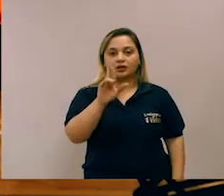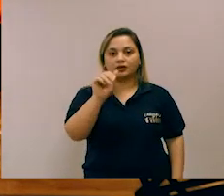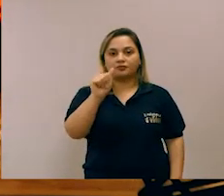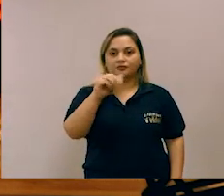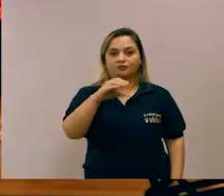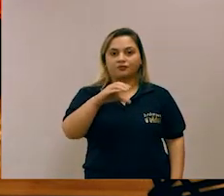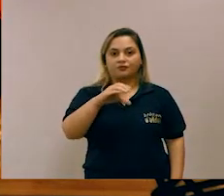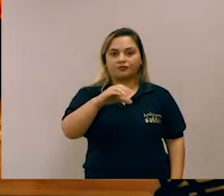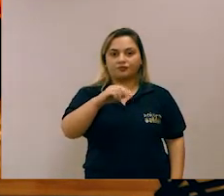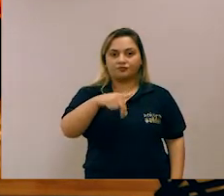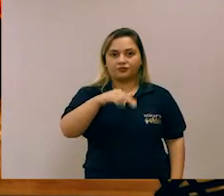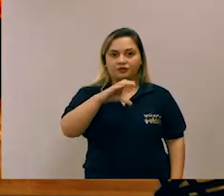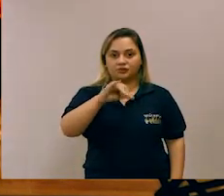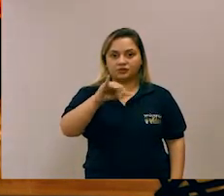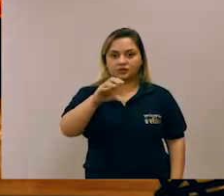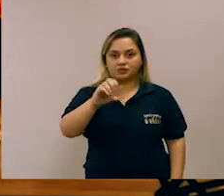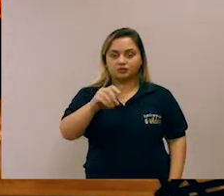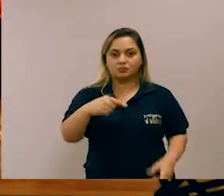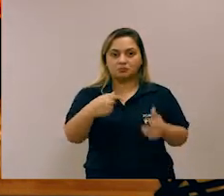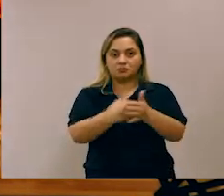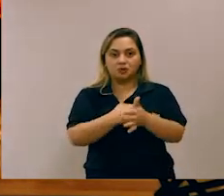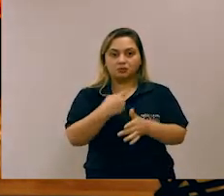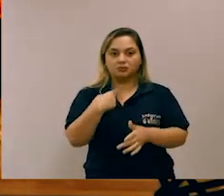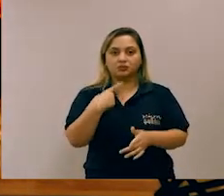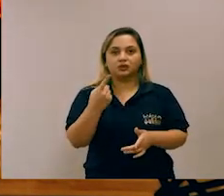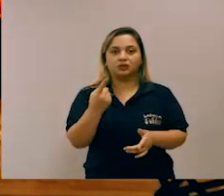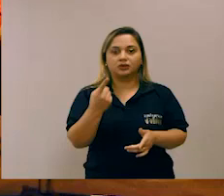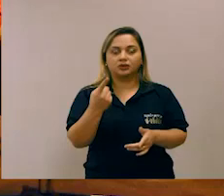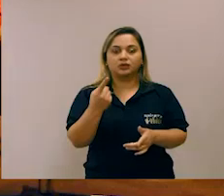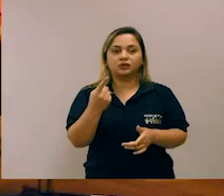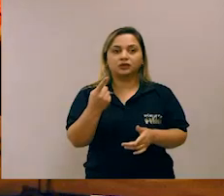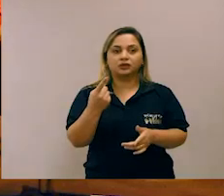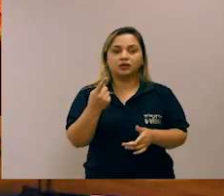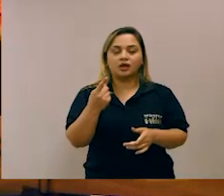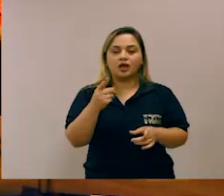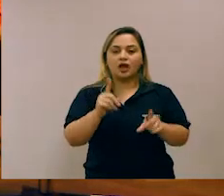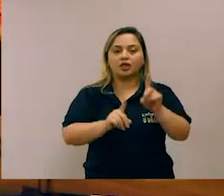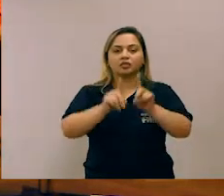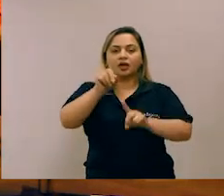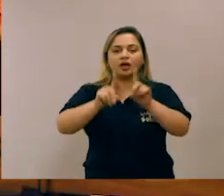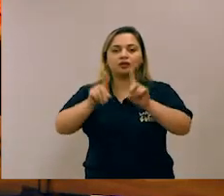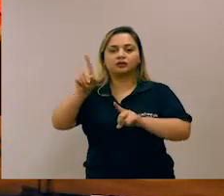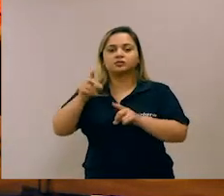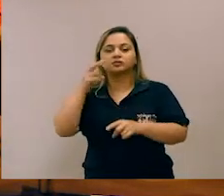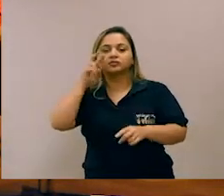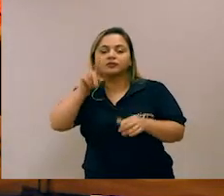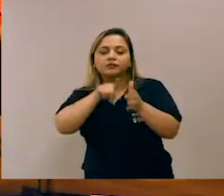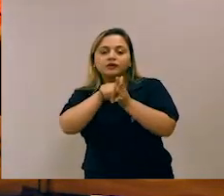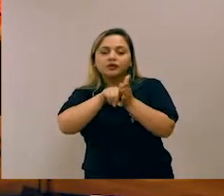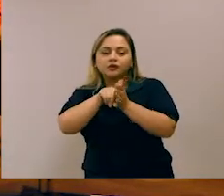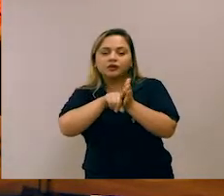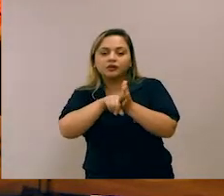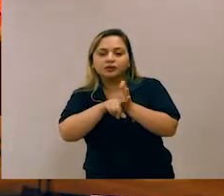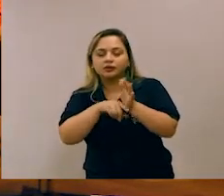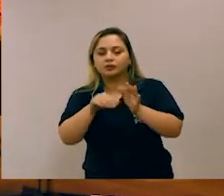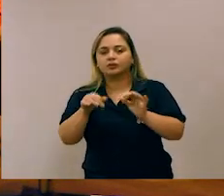Francisco is asking if at a certain moment, when you were analyzing the data, did you